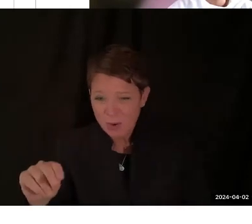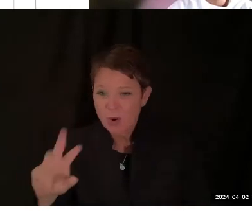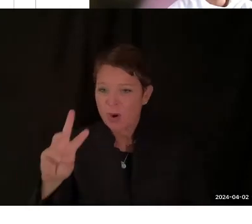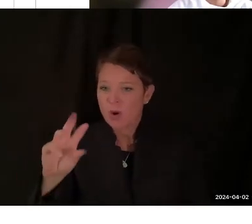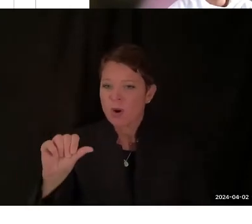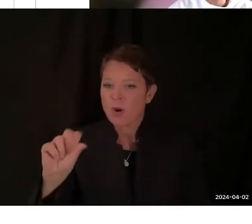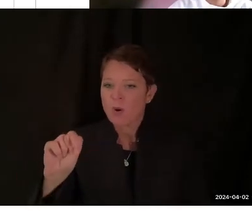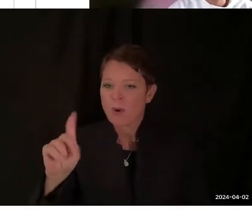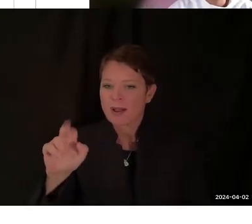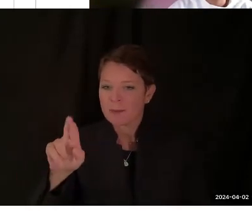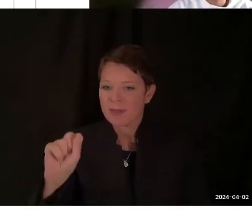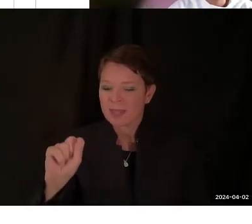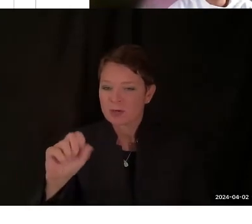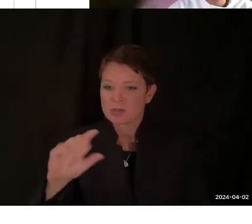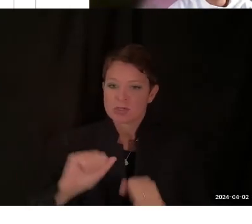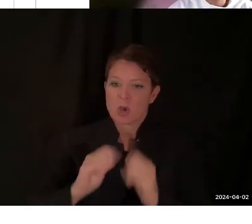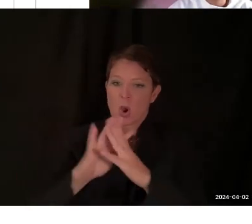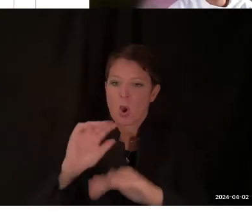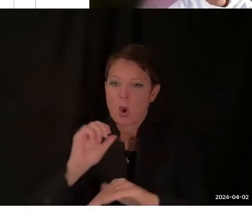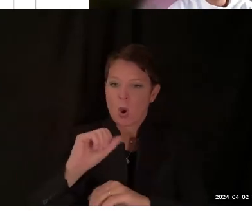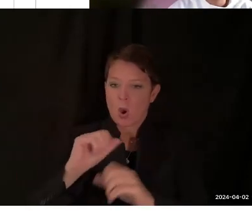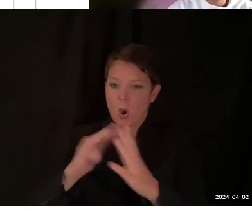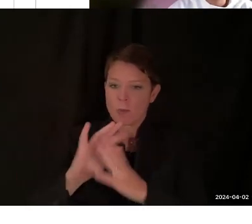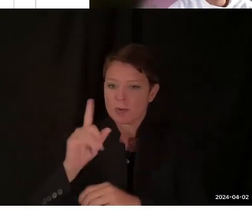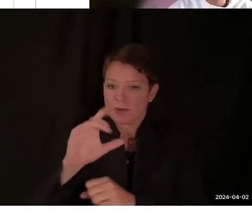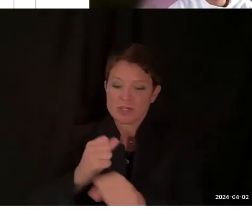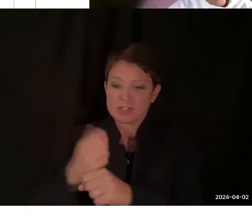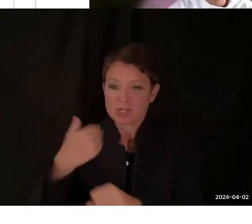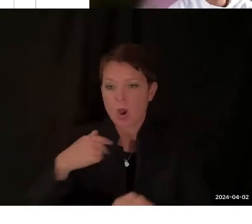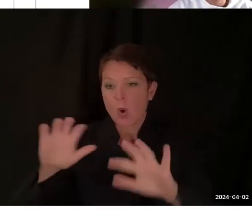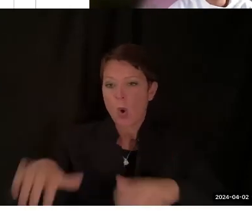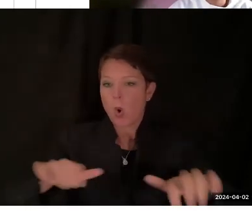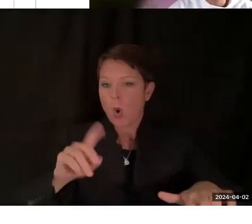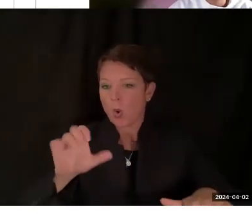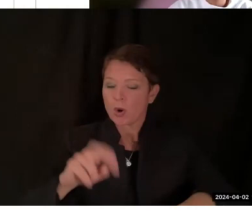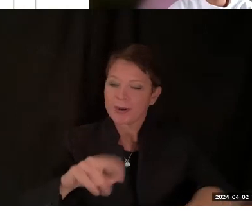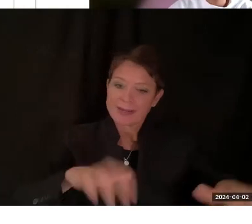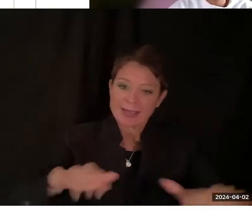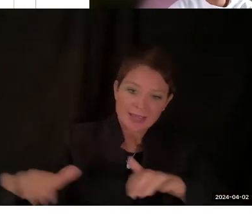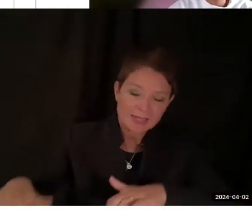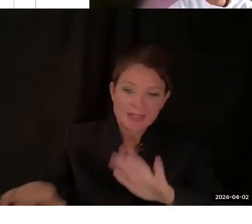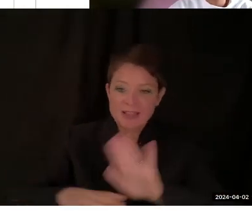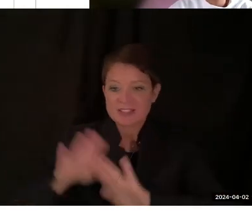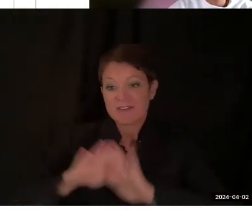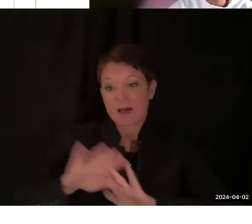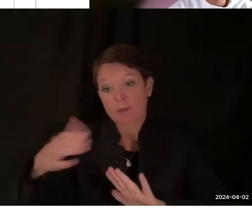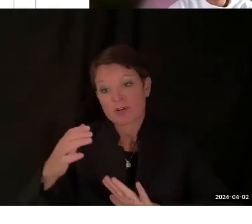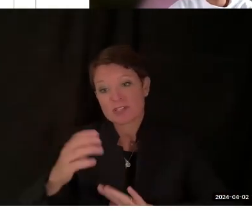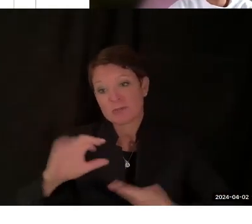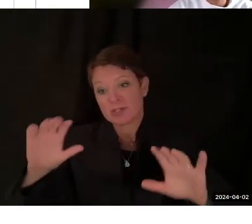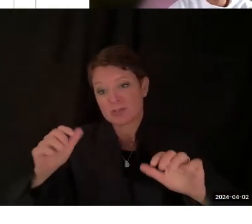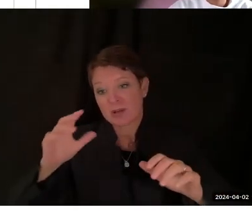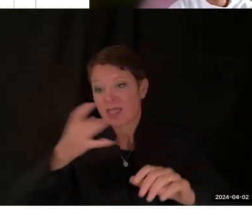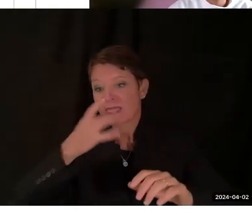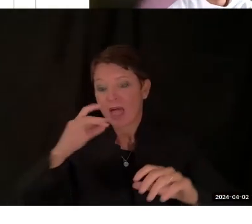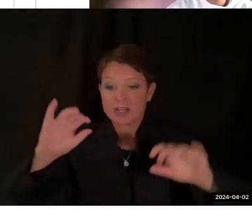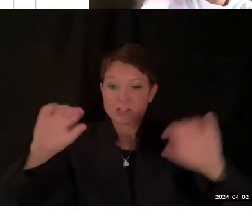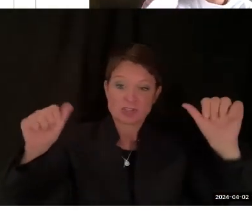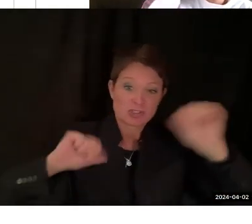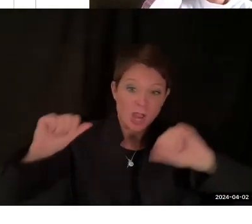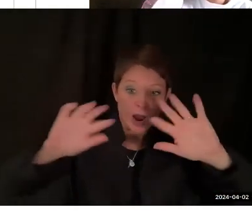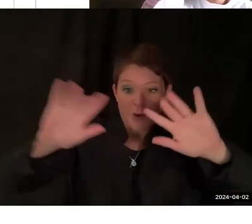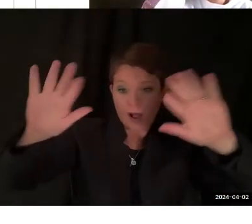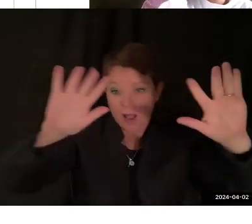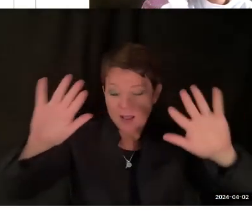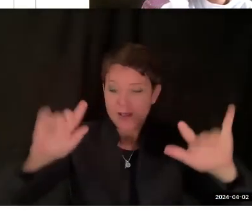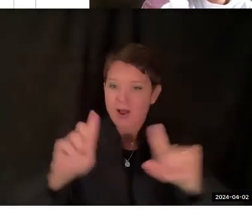Wanamaker's opened 100 years ago, whenever it was, there was Oregon that developed the Christmas light show. Even in